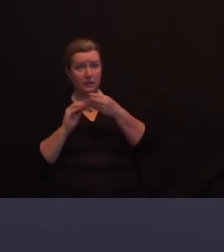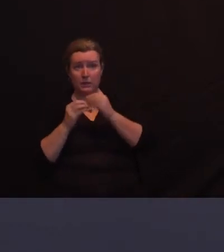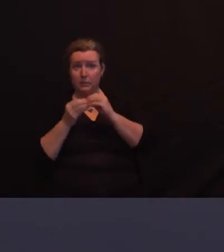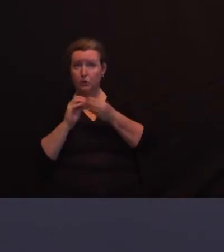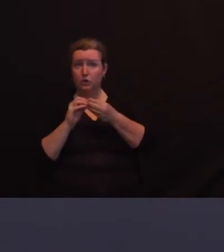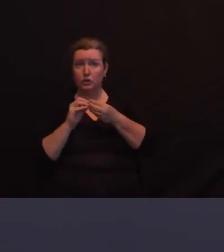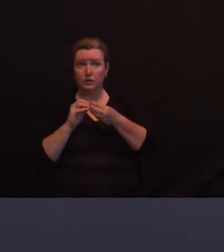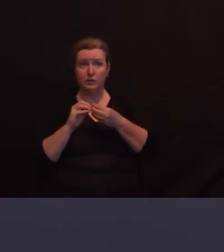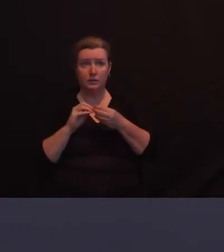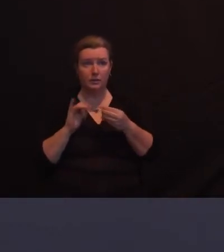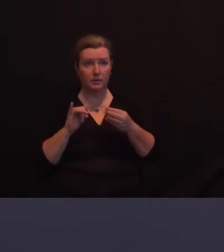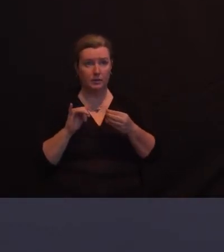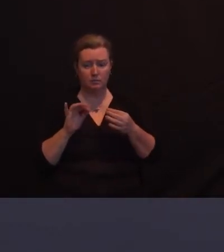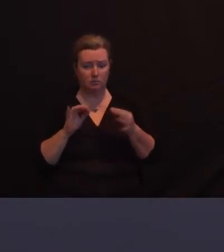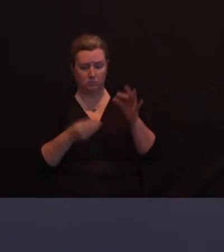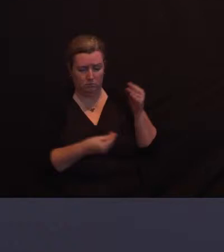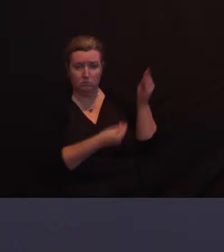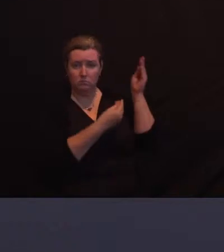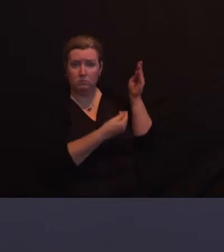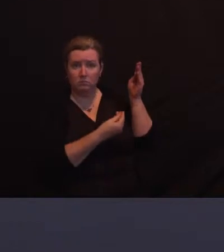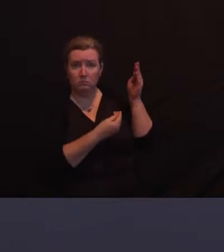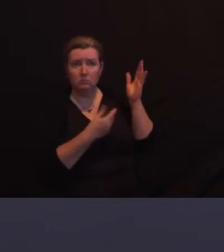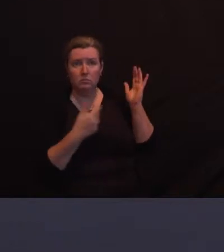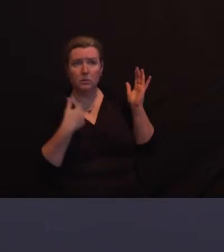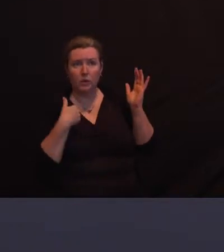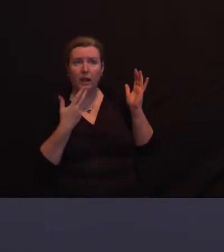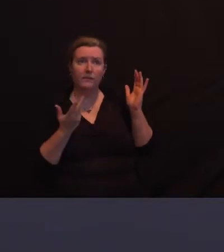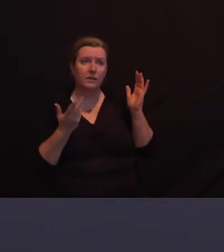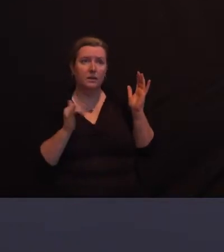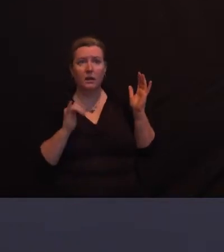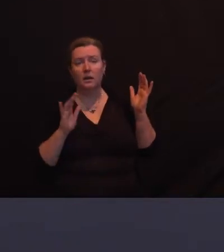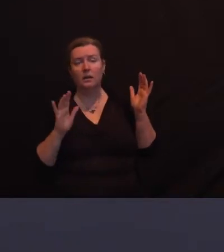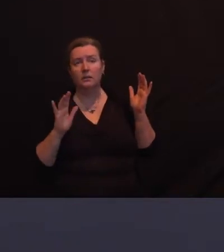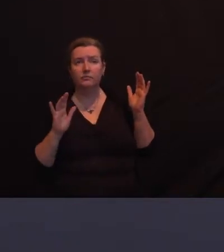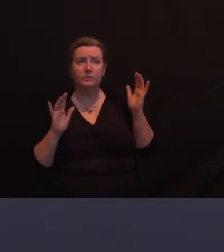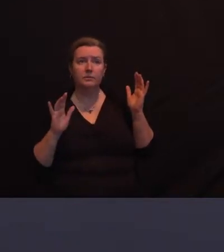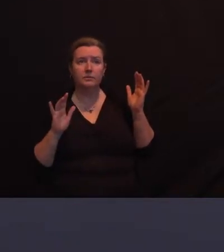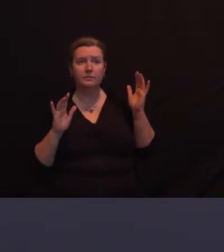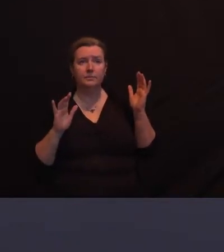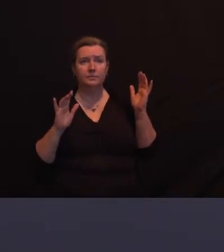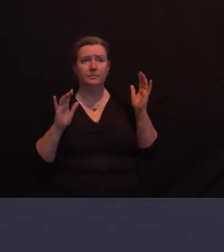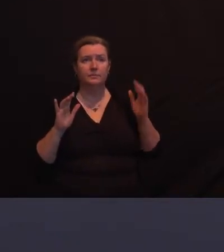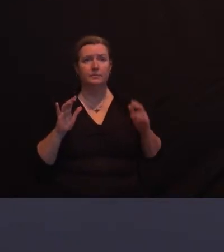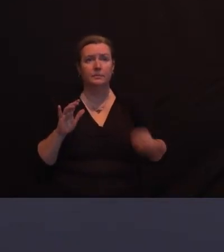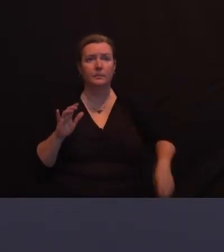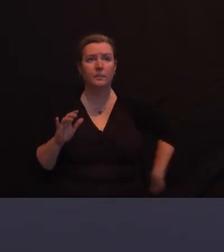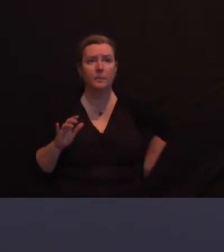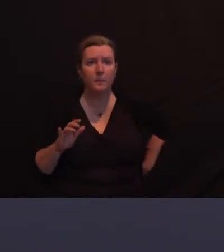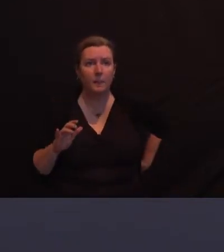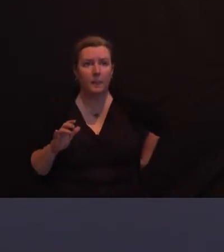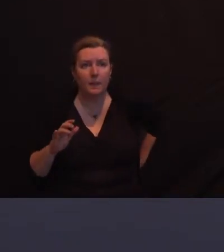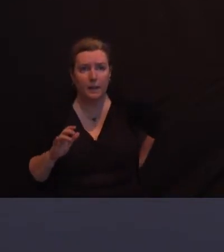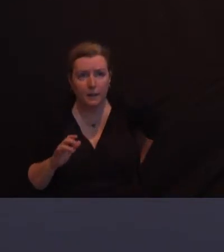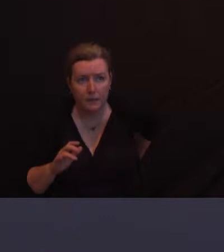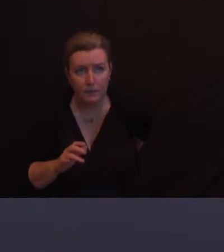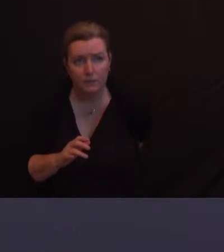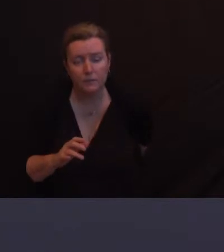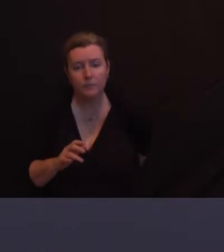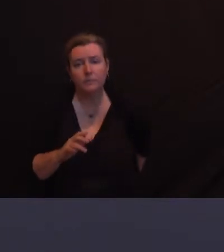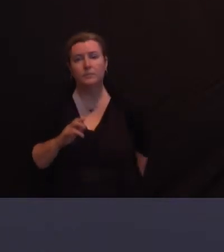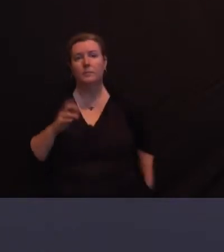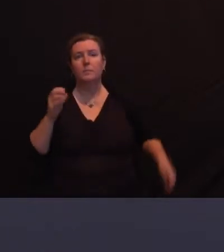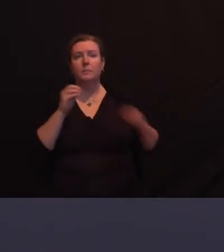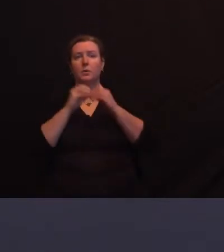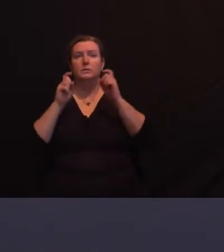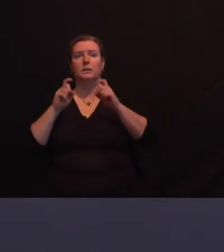that, for example, if we have a larger denominator of individuals who are tested, it shows us sometimes that, yeah, you